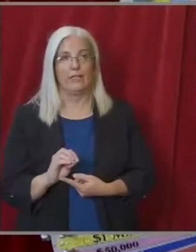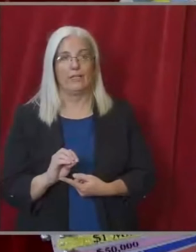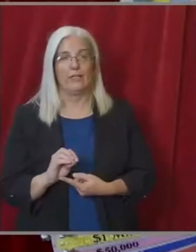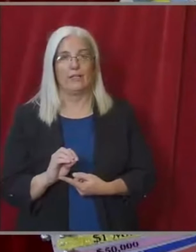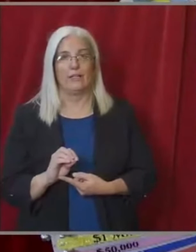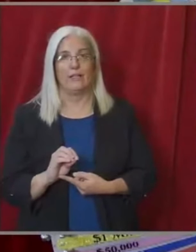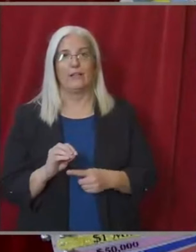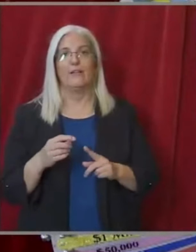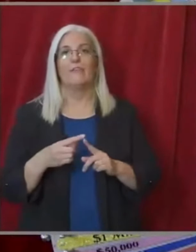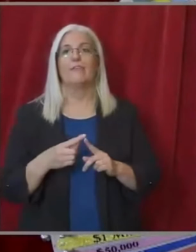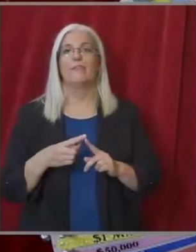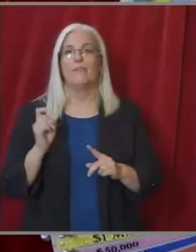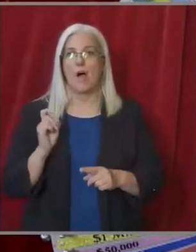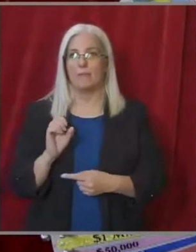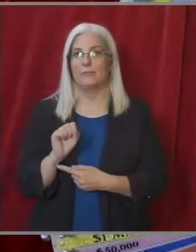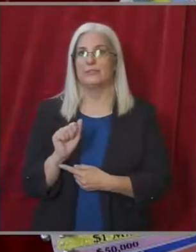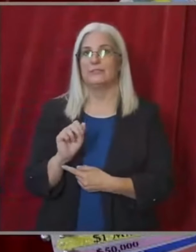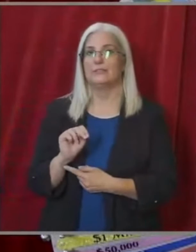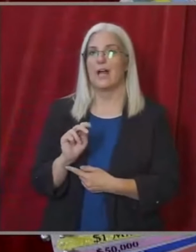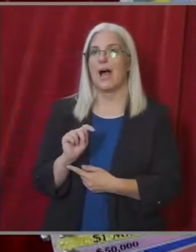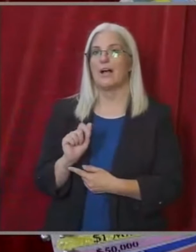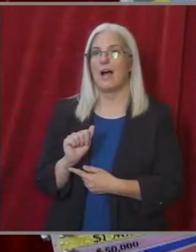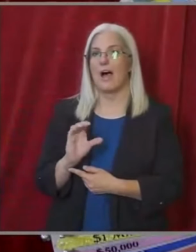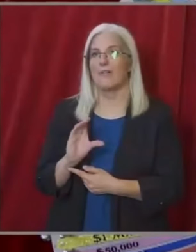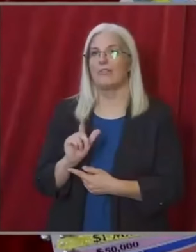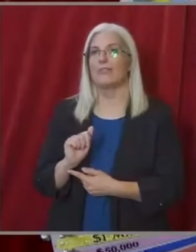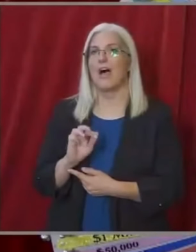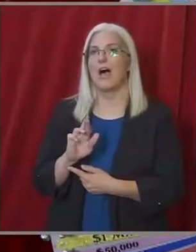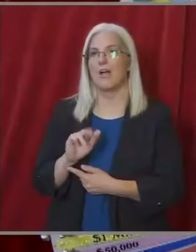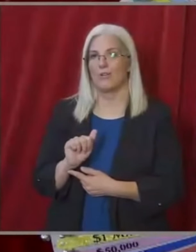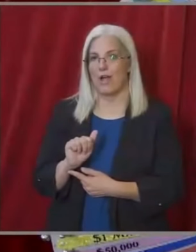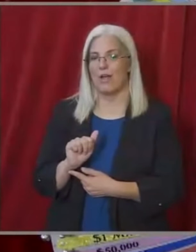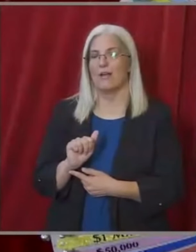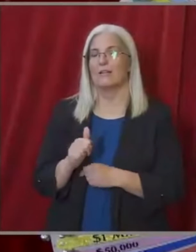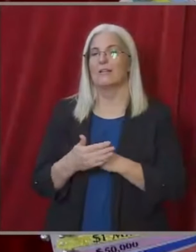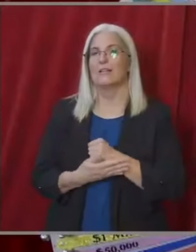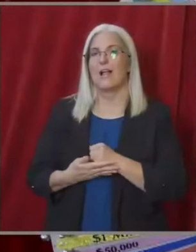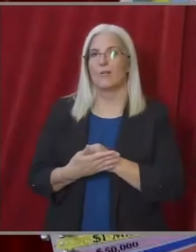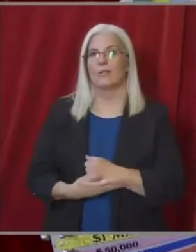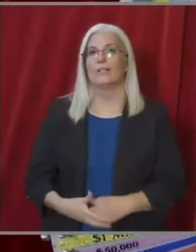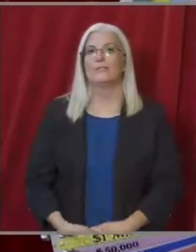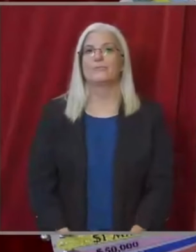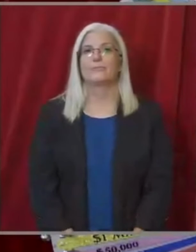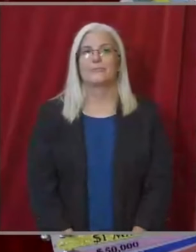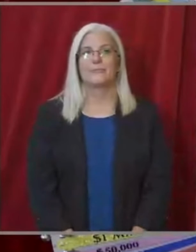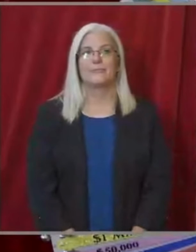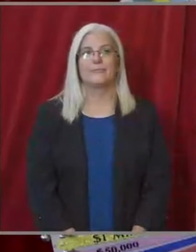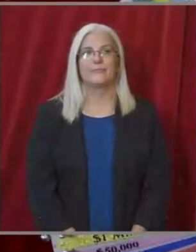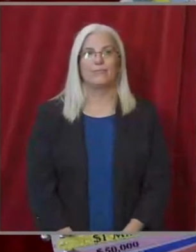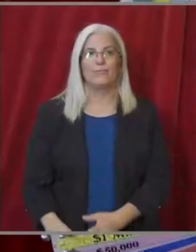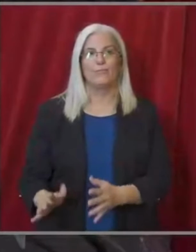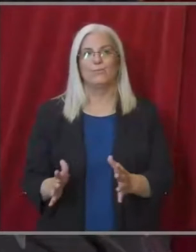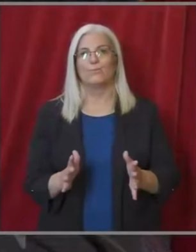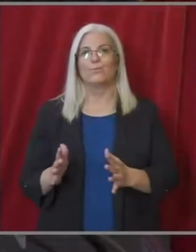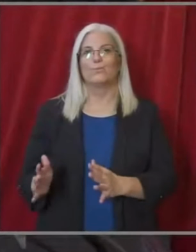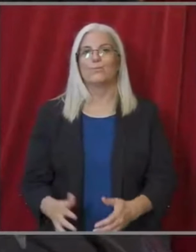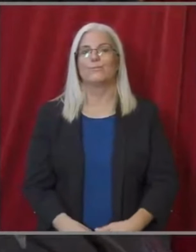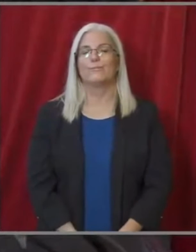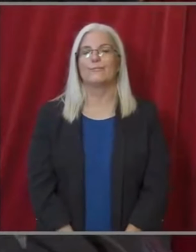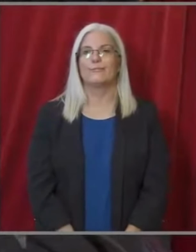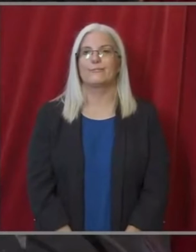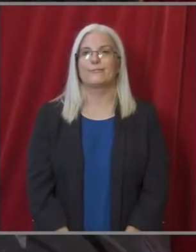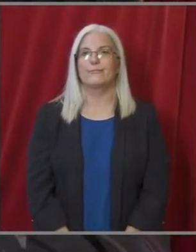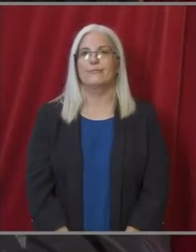And that person resides in? Unbelievable. Santa Clara. Look at that. So a lot of Bay Area